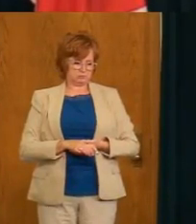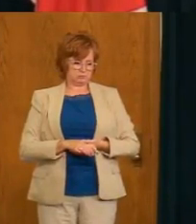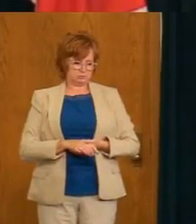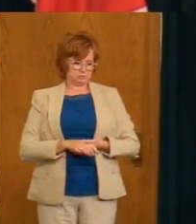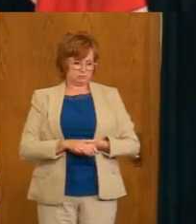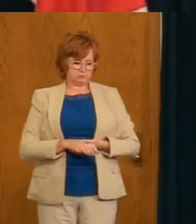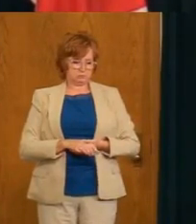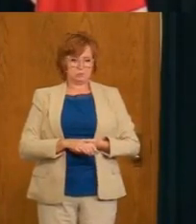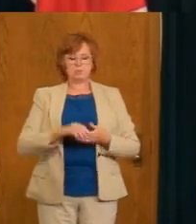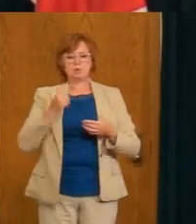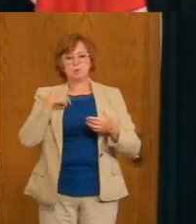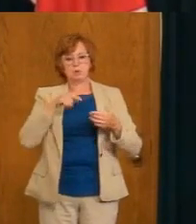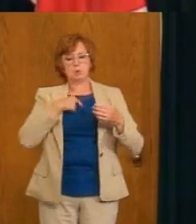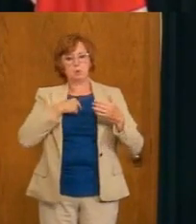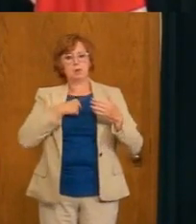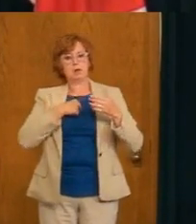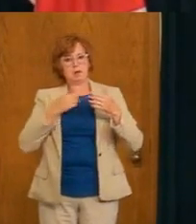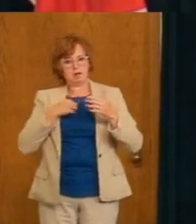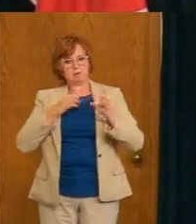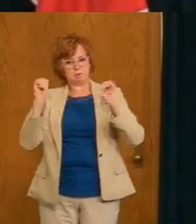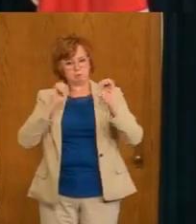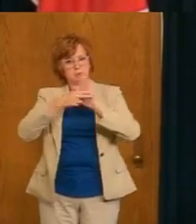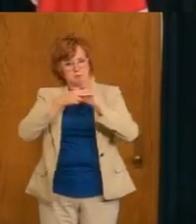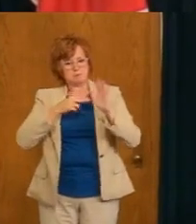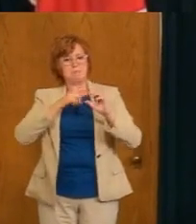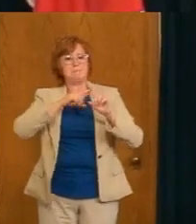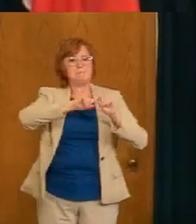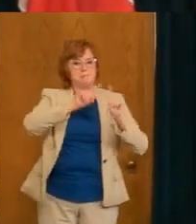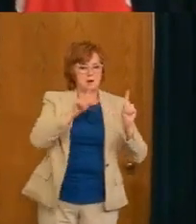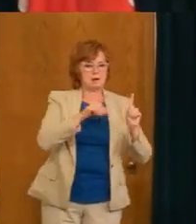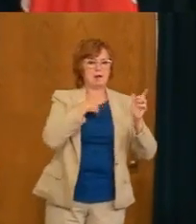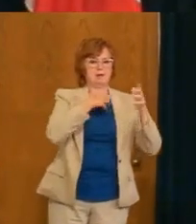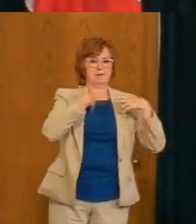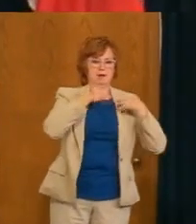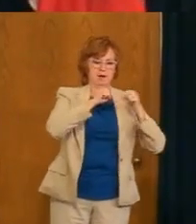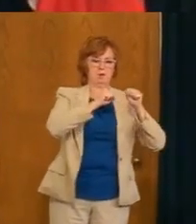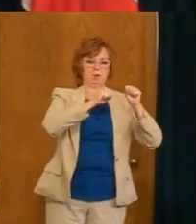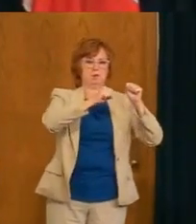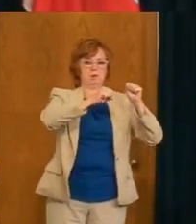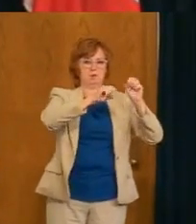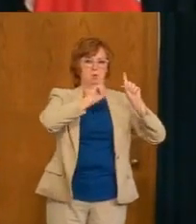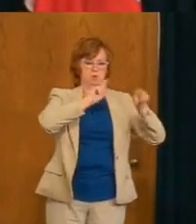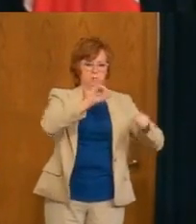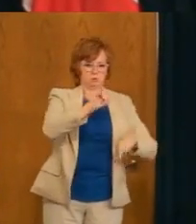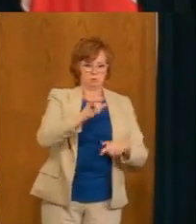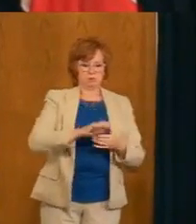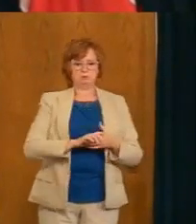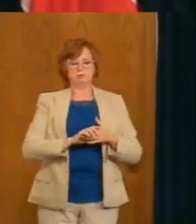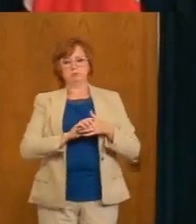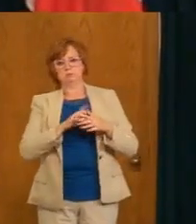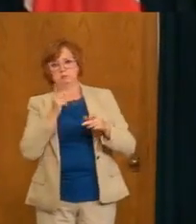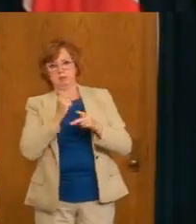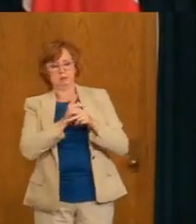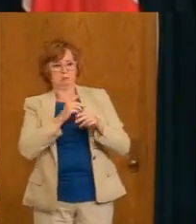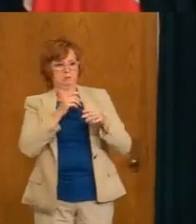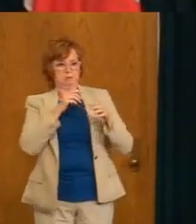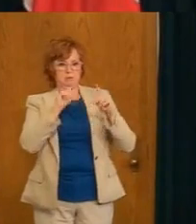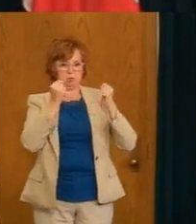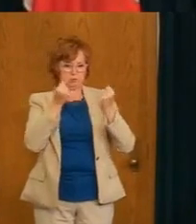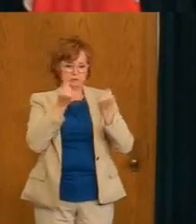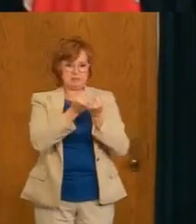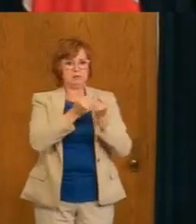really doesn't mean that those who are unvaccinated should choose to remain unvaccinated. I think with a safe and effective vaccine, and I've always said this,